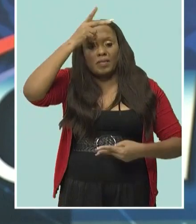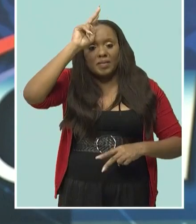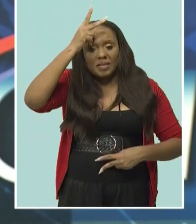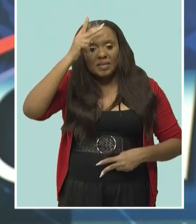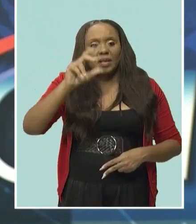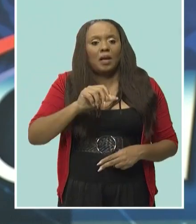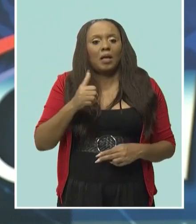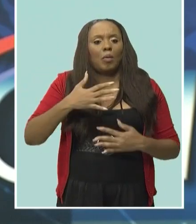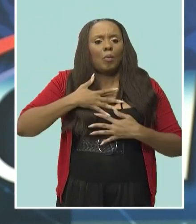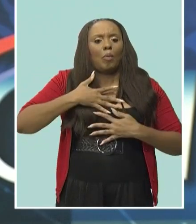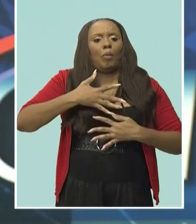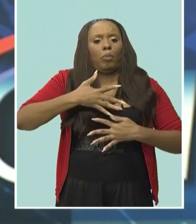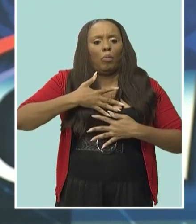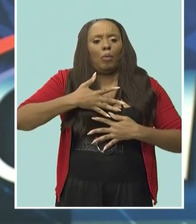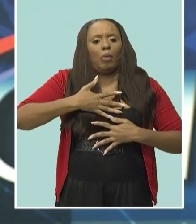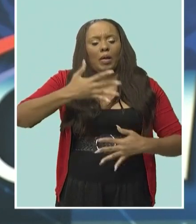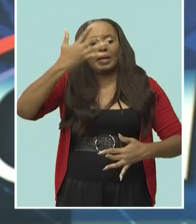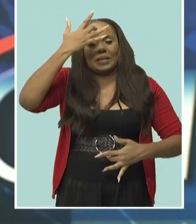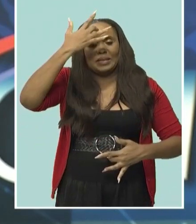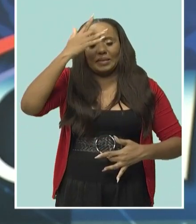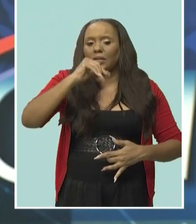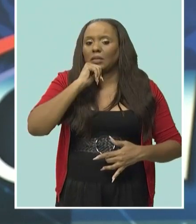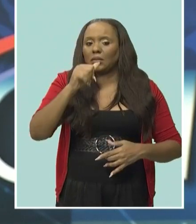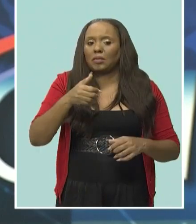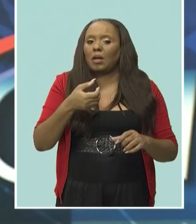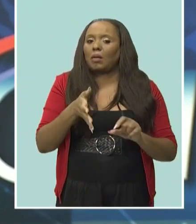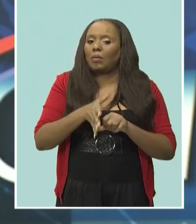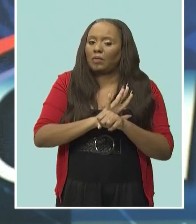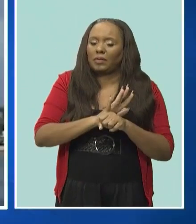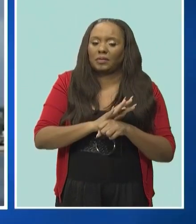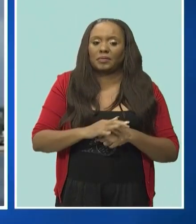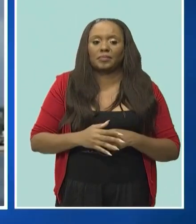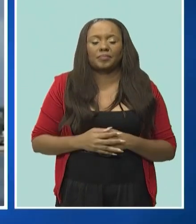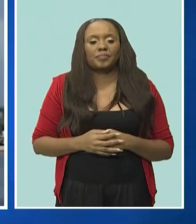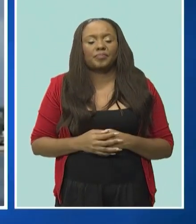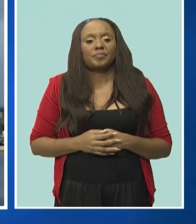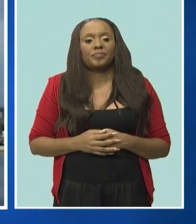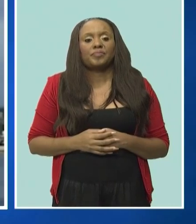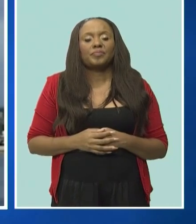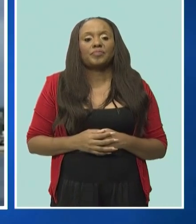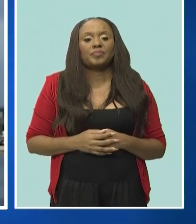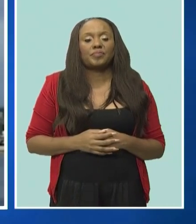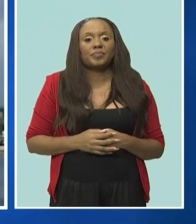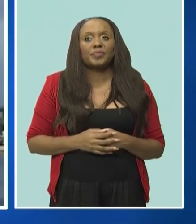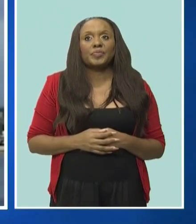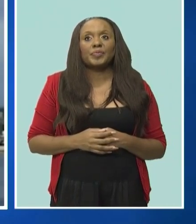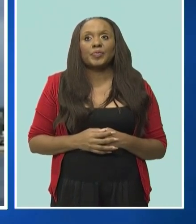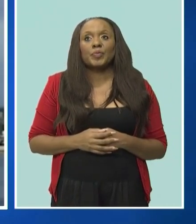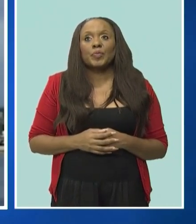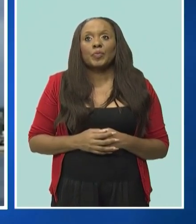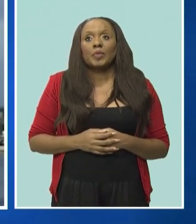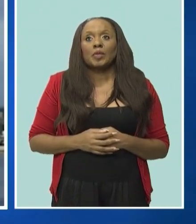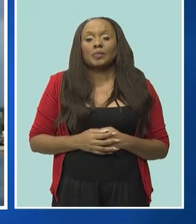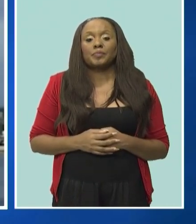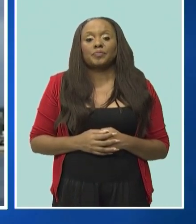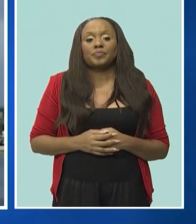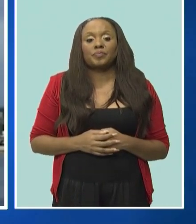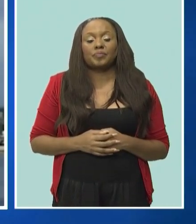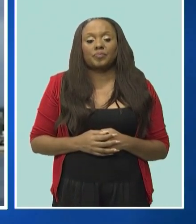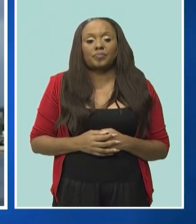are other respiratory illnesses and not COVID. Although there have